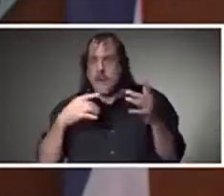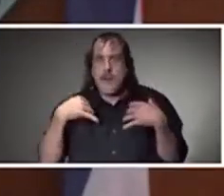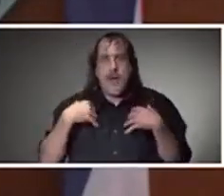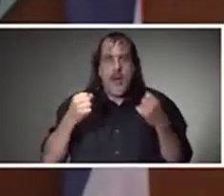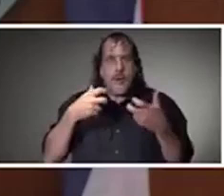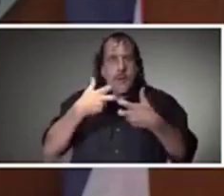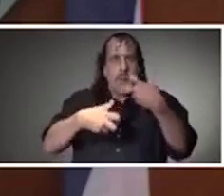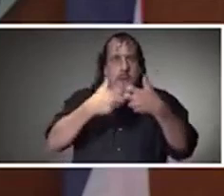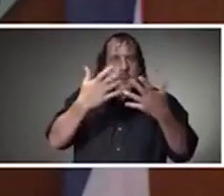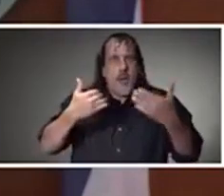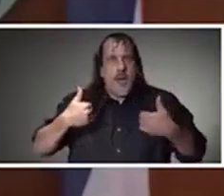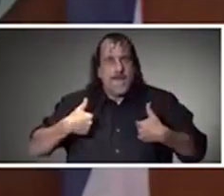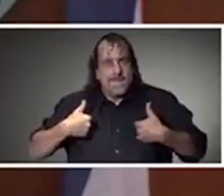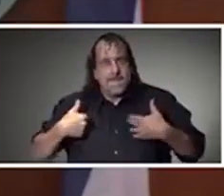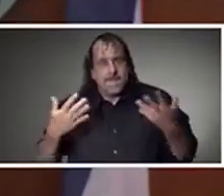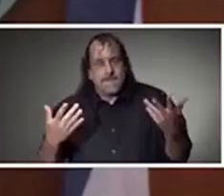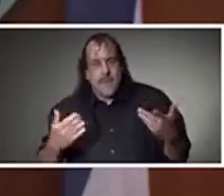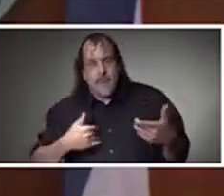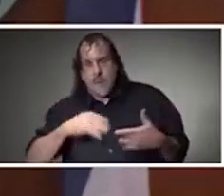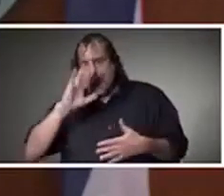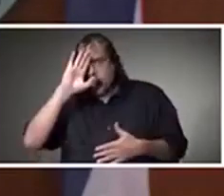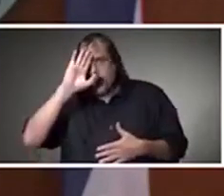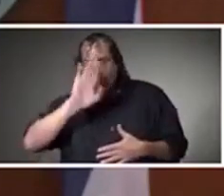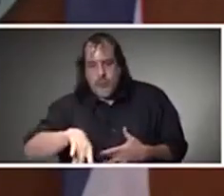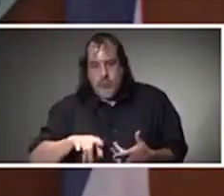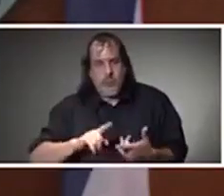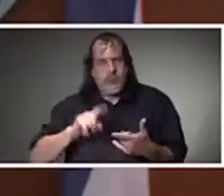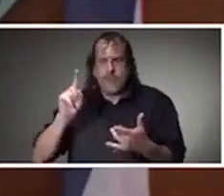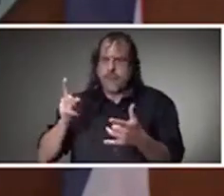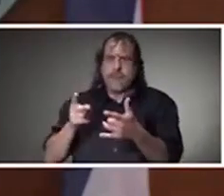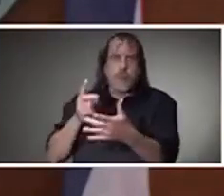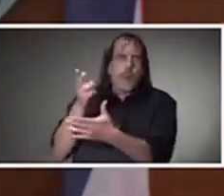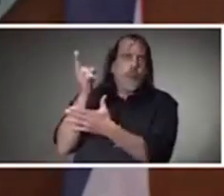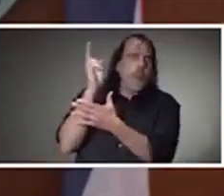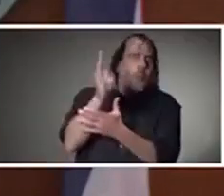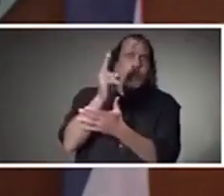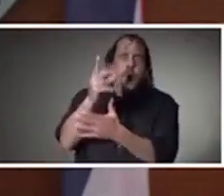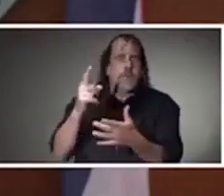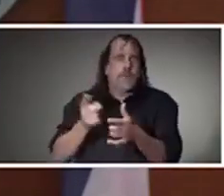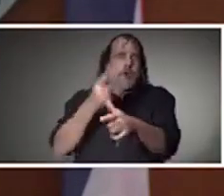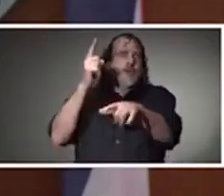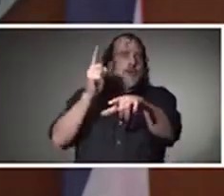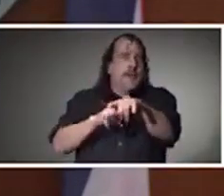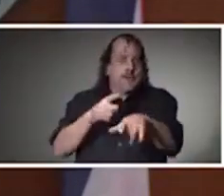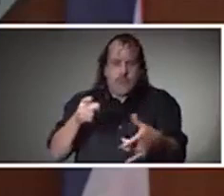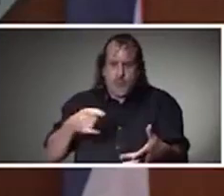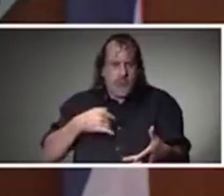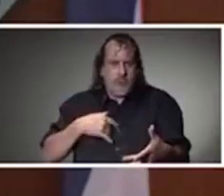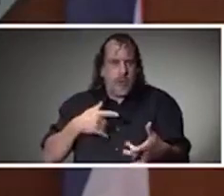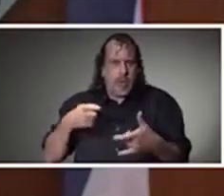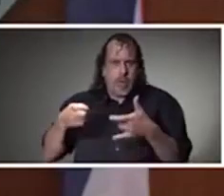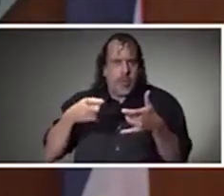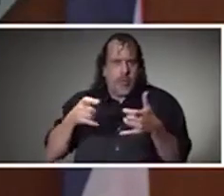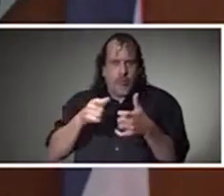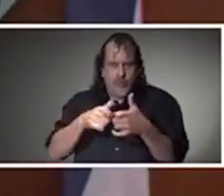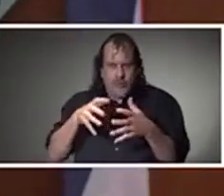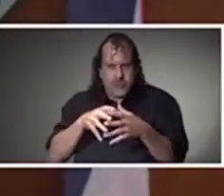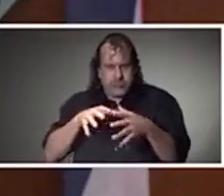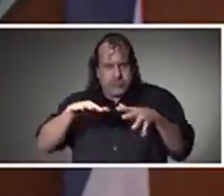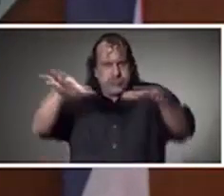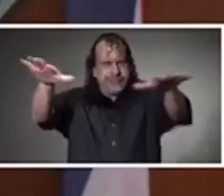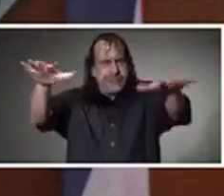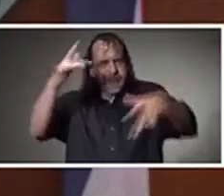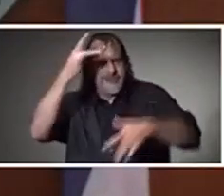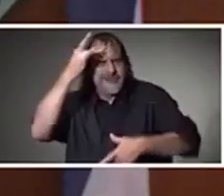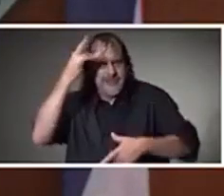Tate Reeves urged the people of the state to not give up. For people feeling down or anxious, leaders made a few suggestions